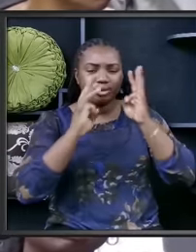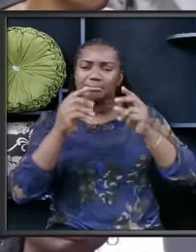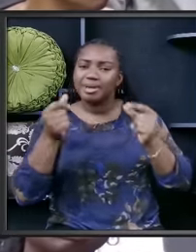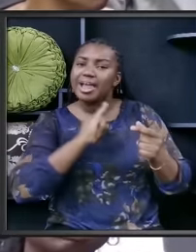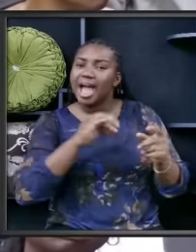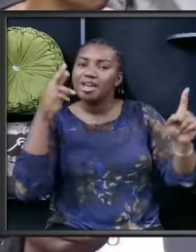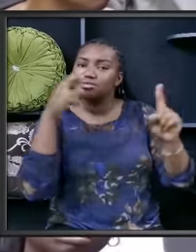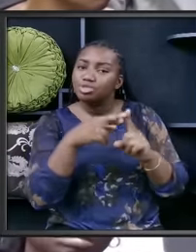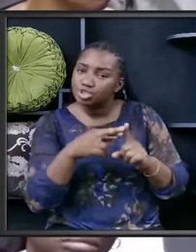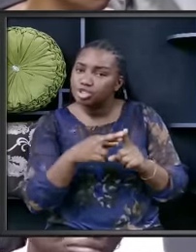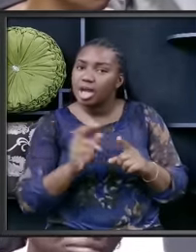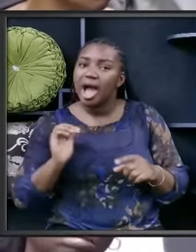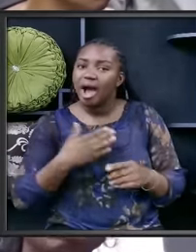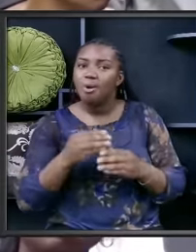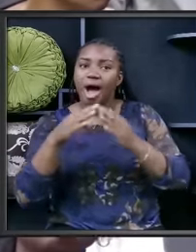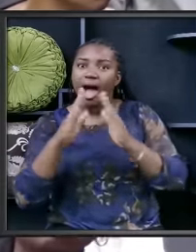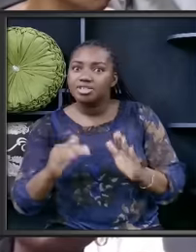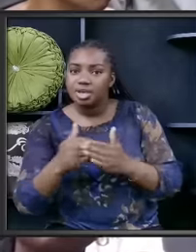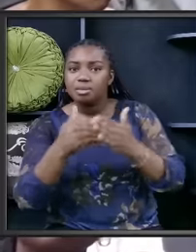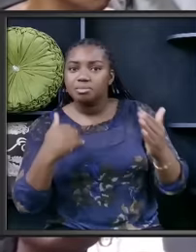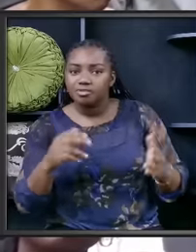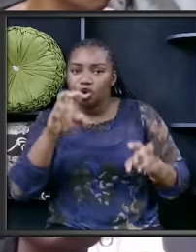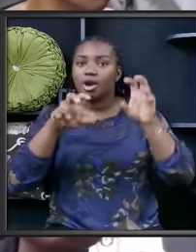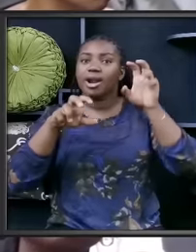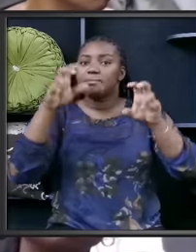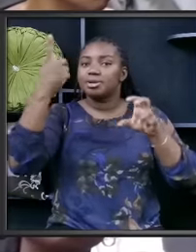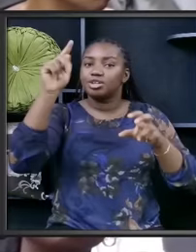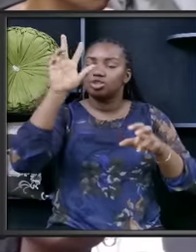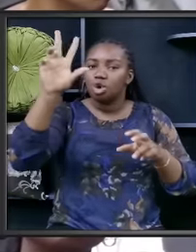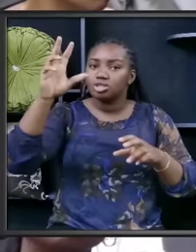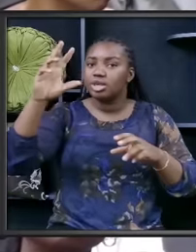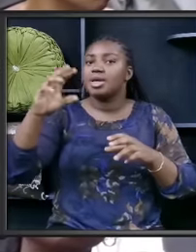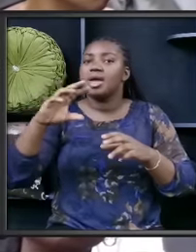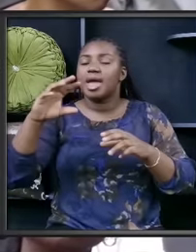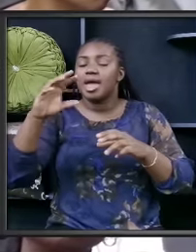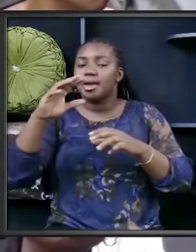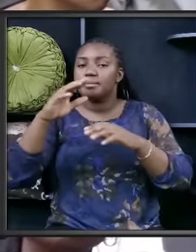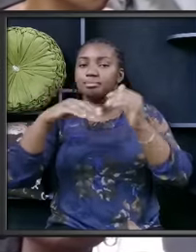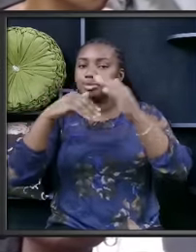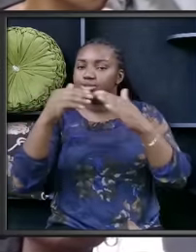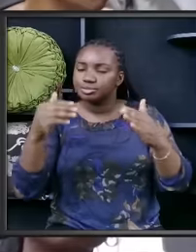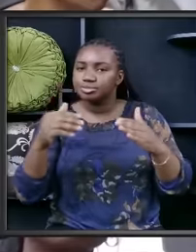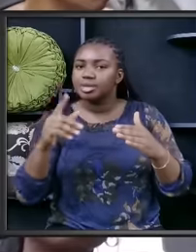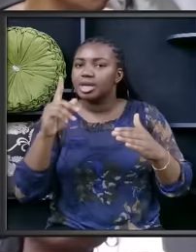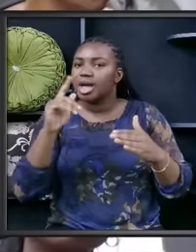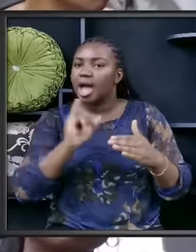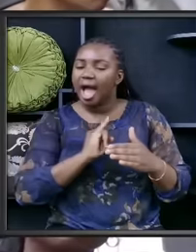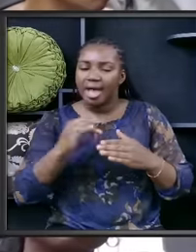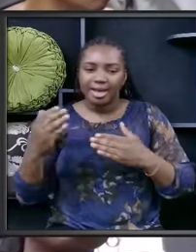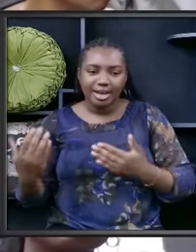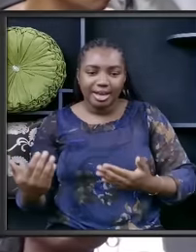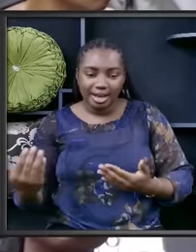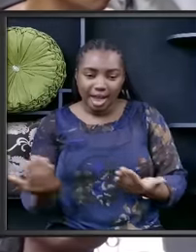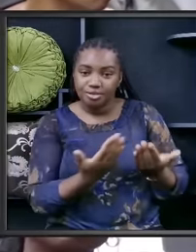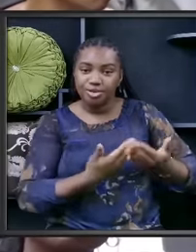reach for our house before climbing the third story. Now we leave. So I carry the baby inside motor like